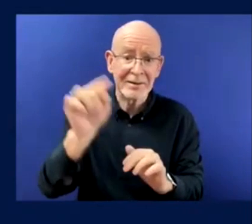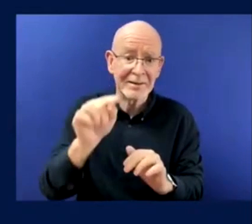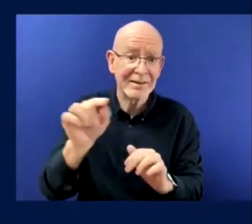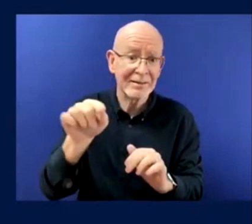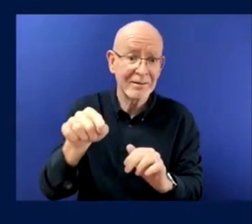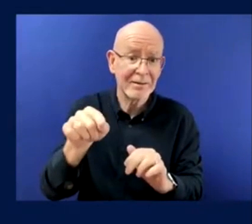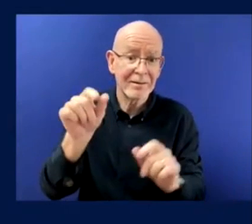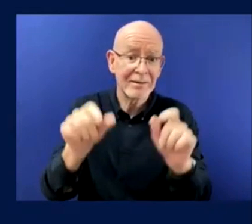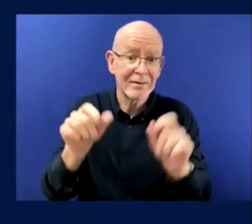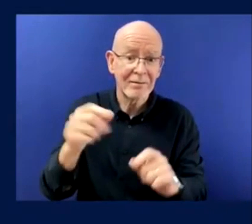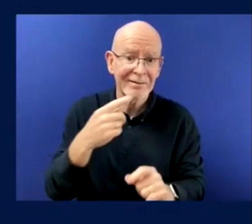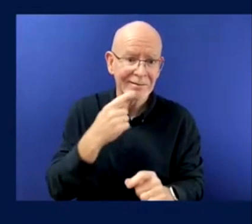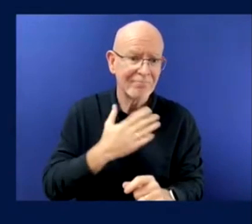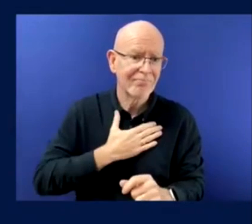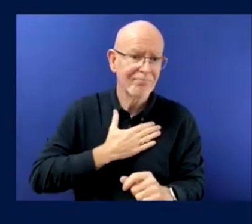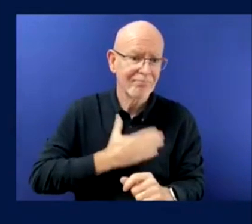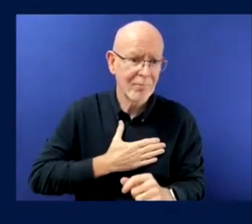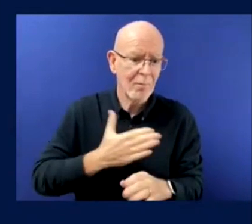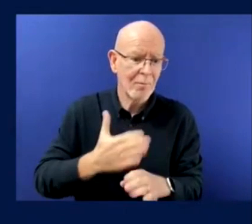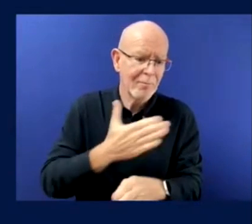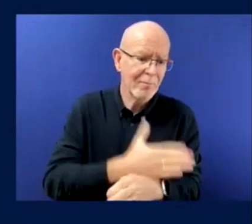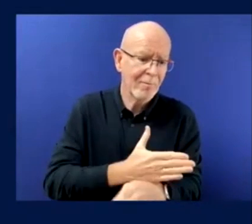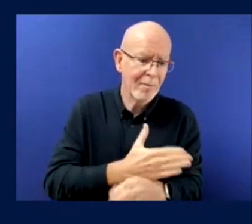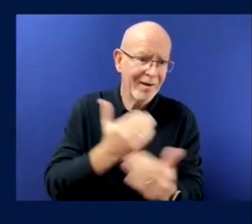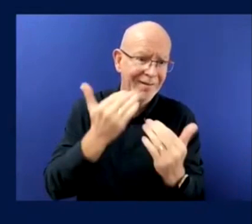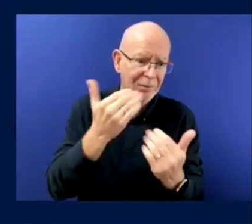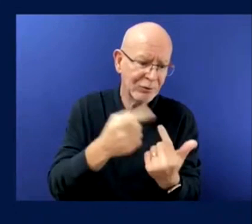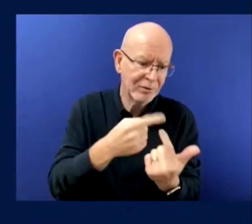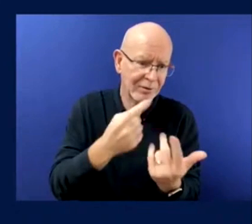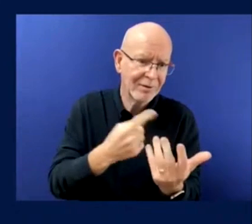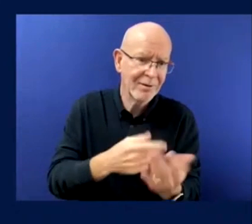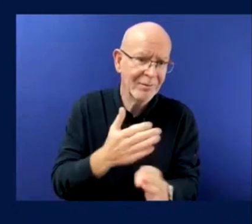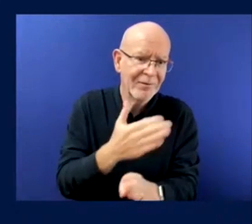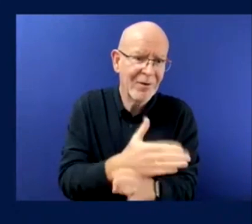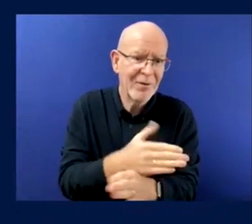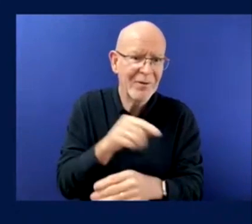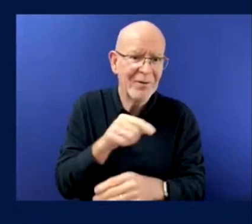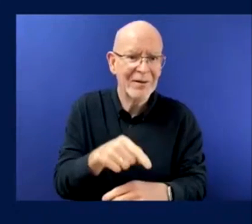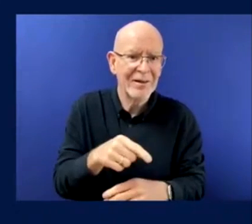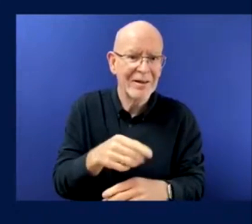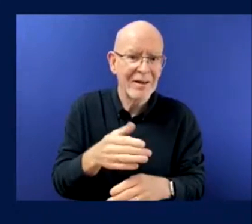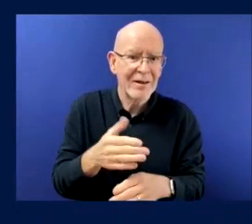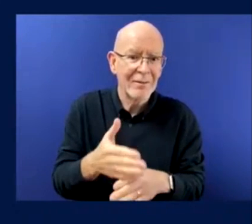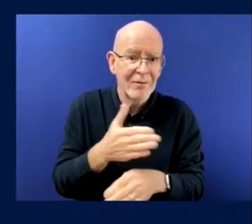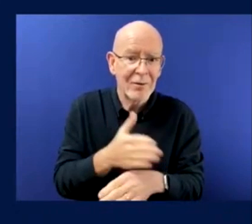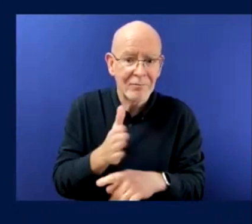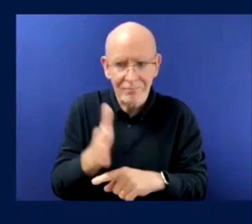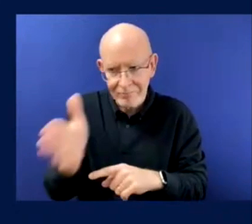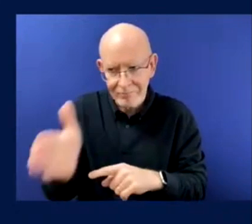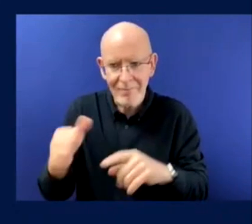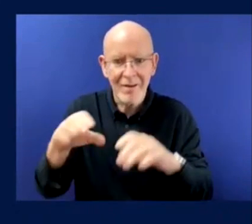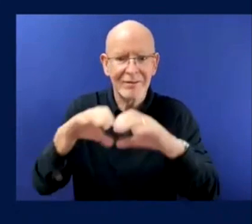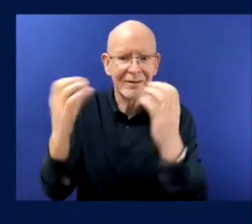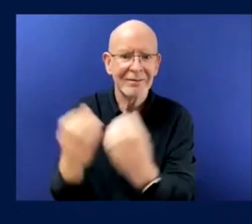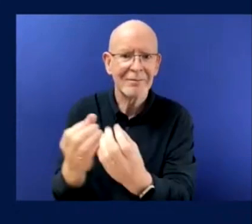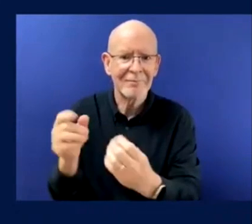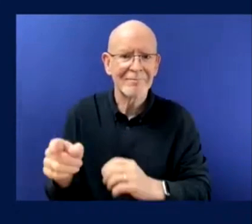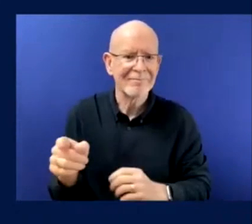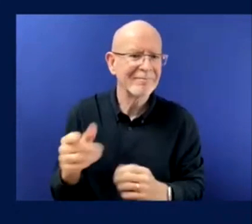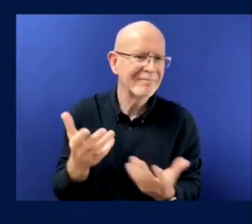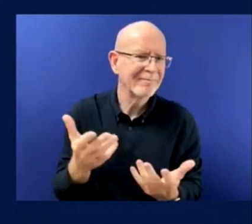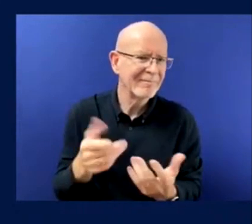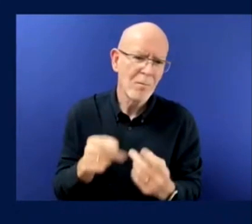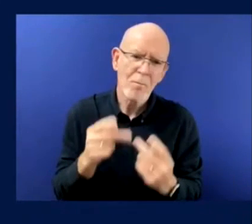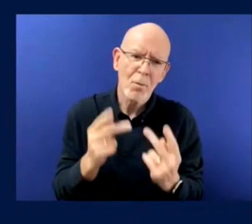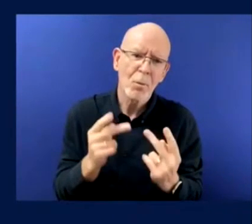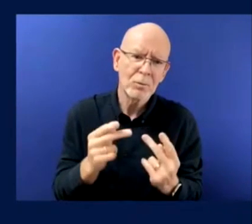to accessible services. So having good advanced information about the stadium structure and layout and the location of accessible